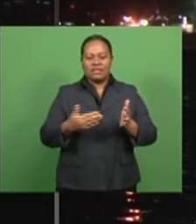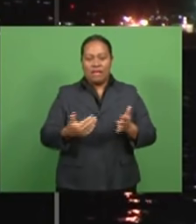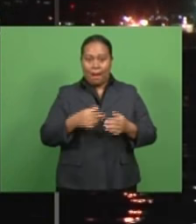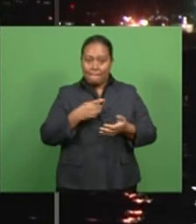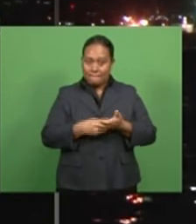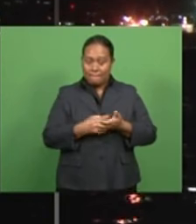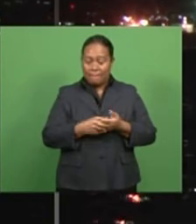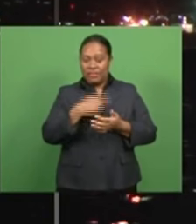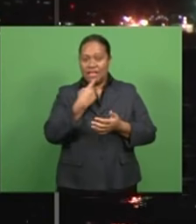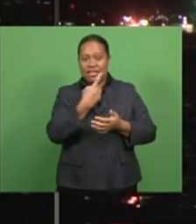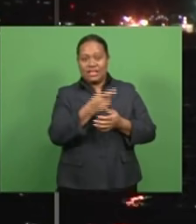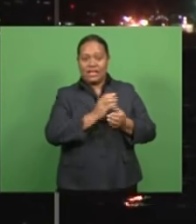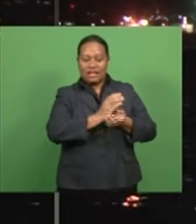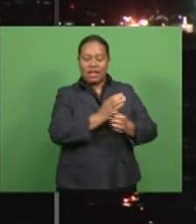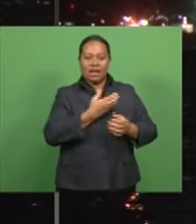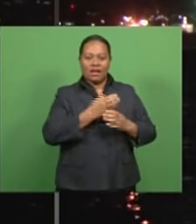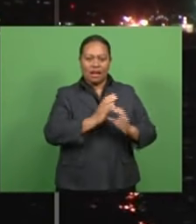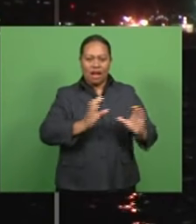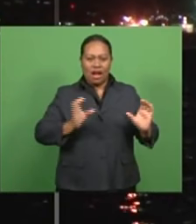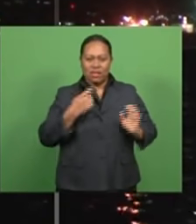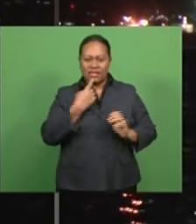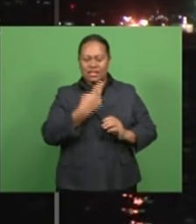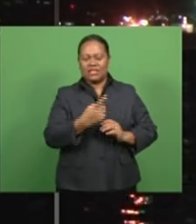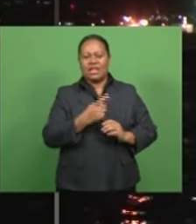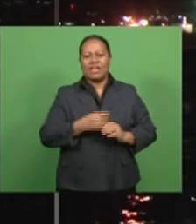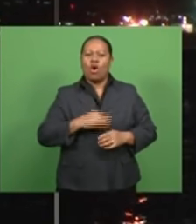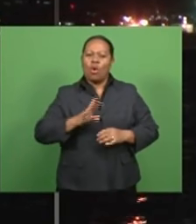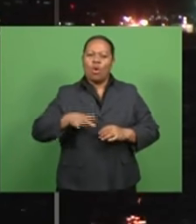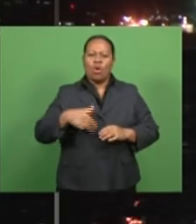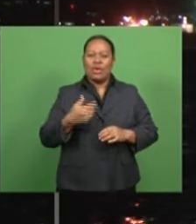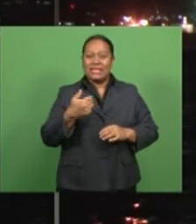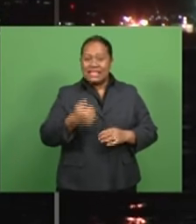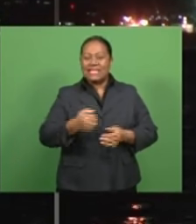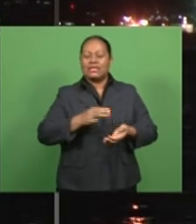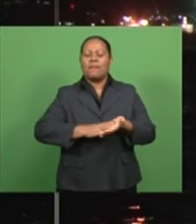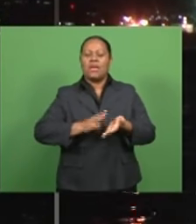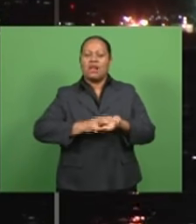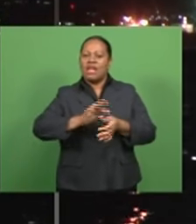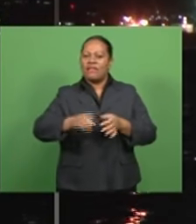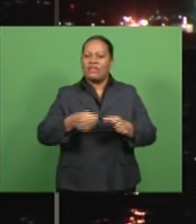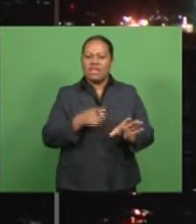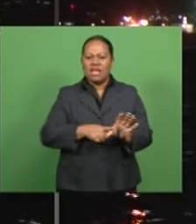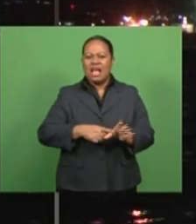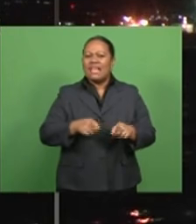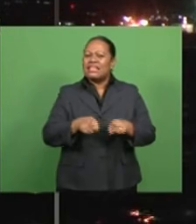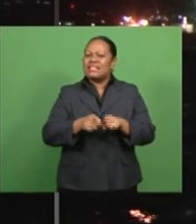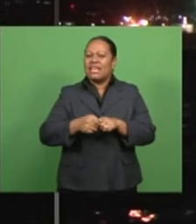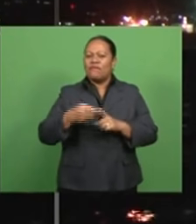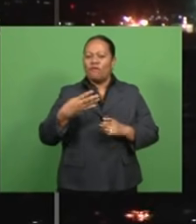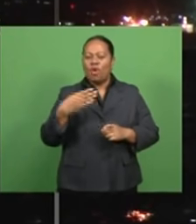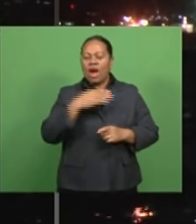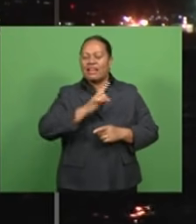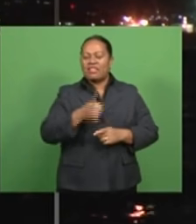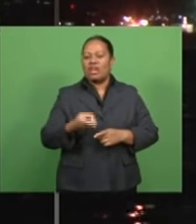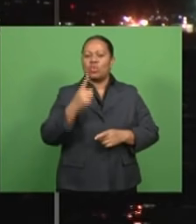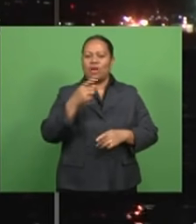on average, the council earns $6 million annually, which is equivalent to $400,000 per month.